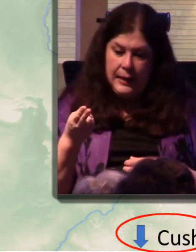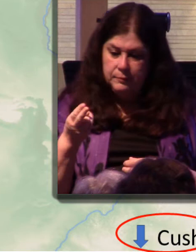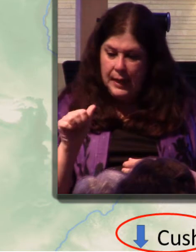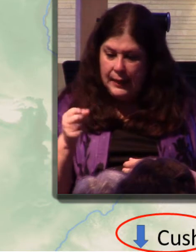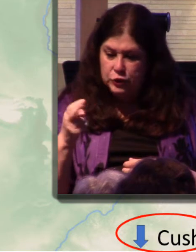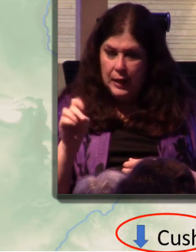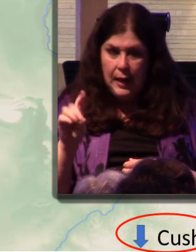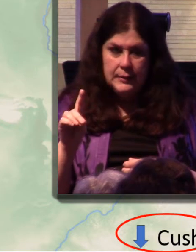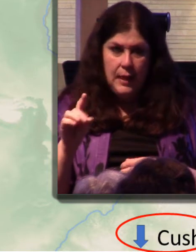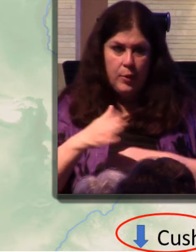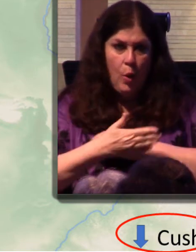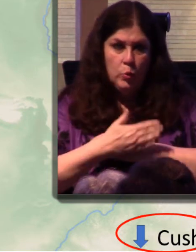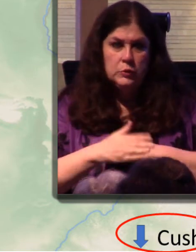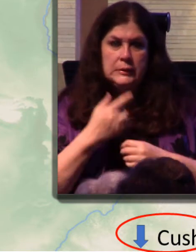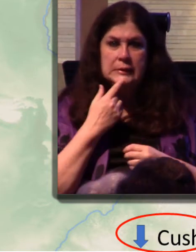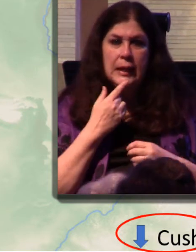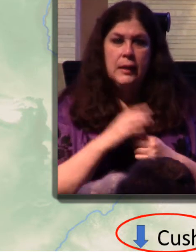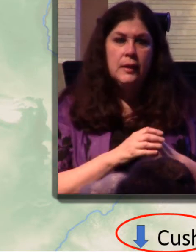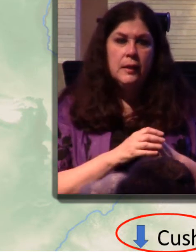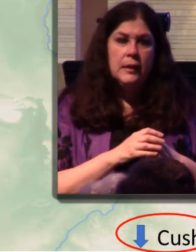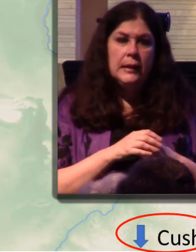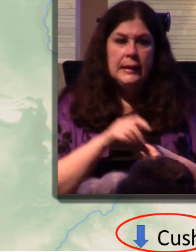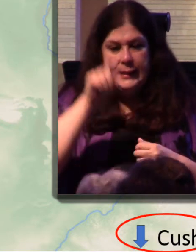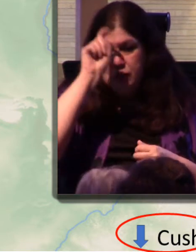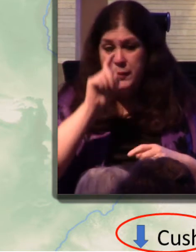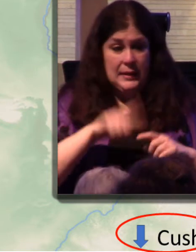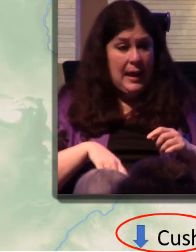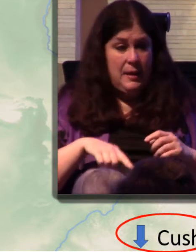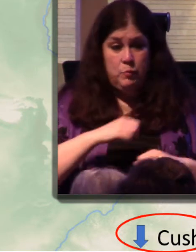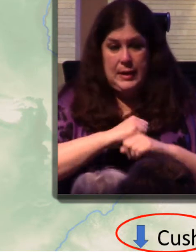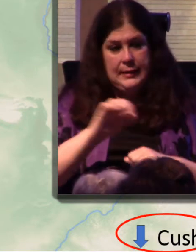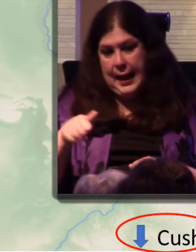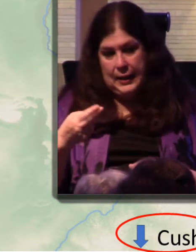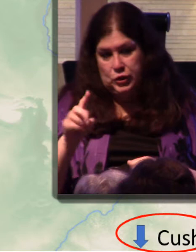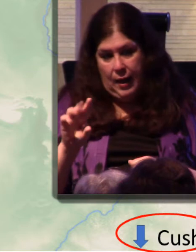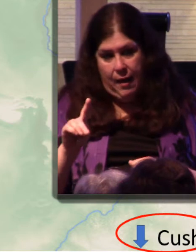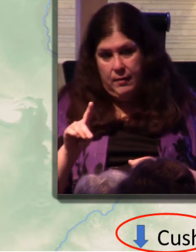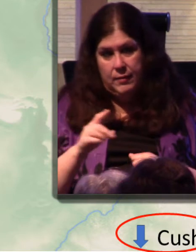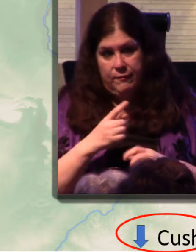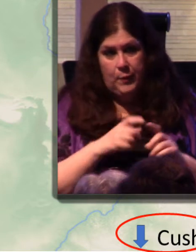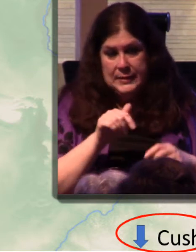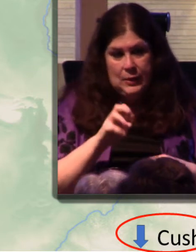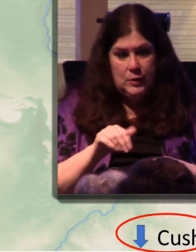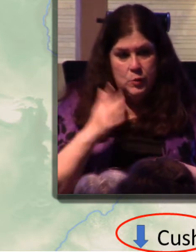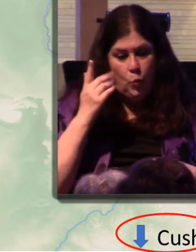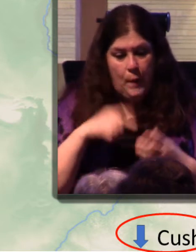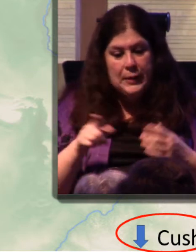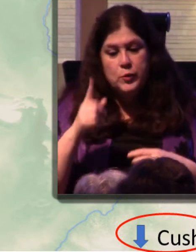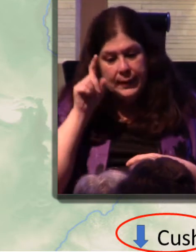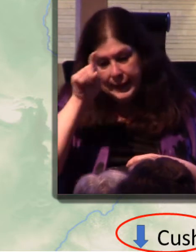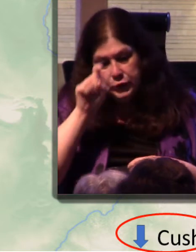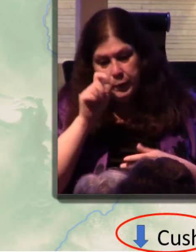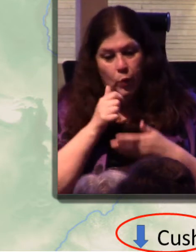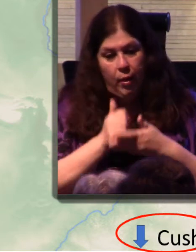Ashdod is over here on the coast. And so he's saying, look, Egypt can't protect Ashdod from the Assyrians. What makes you